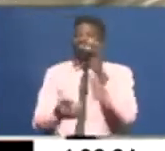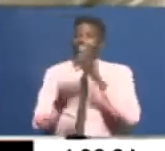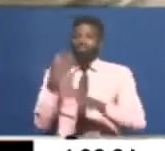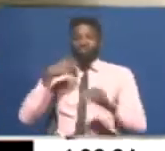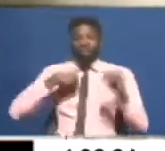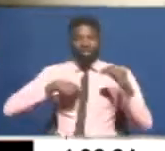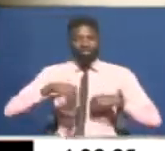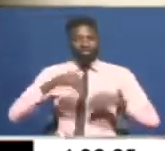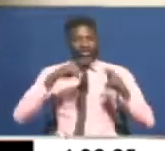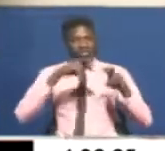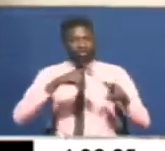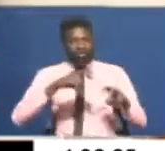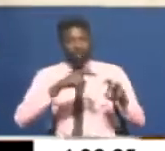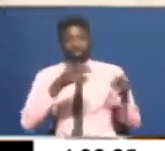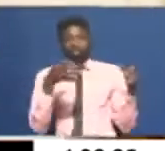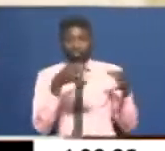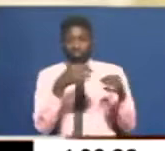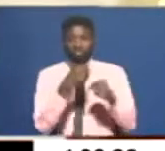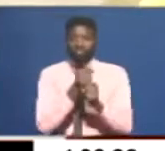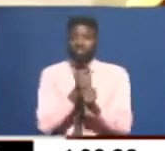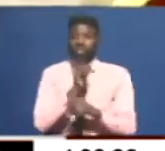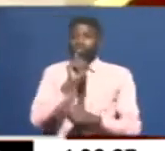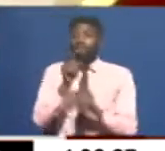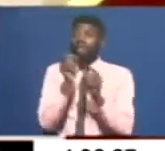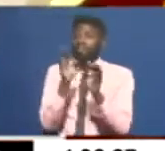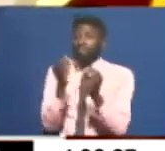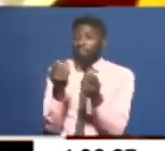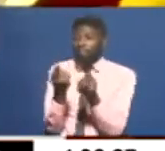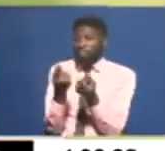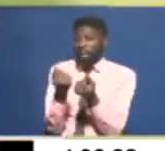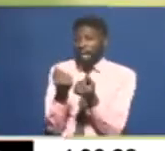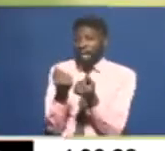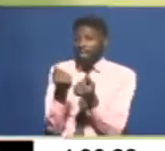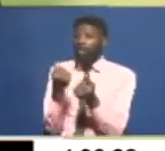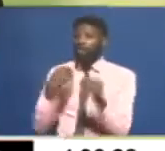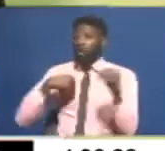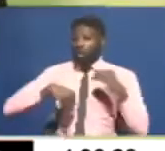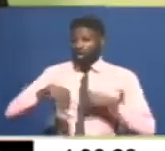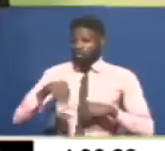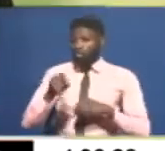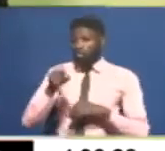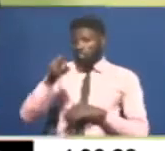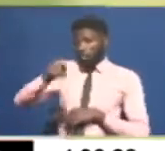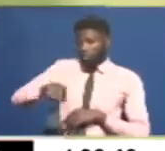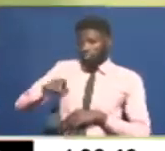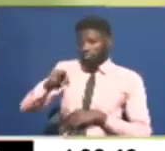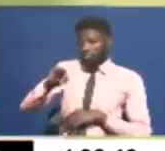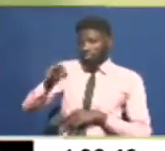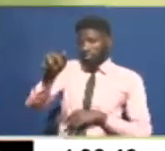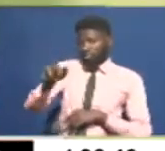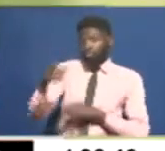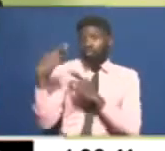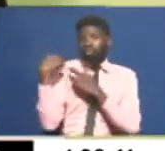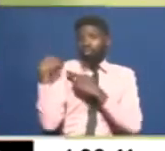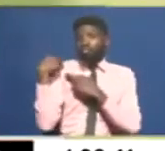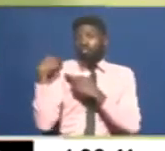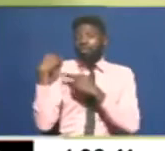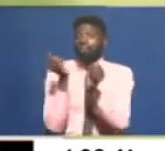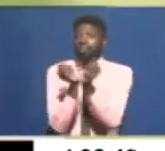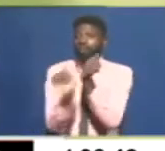ensure that in case of misappropriation of funds, those responsible will be brought to book. We established a unit within